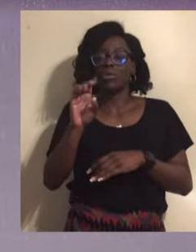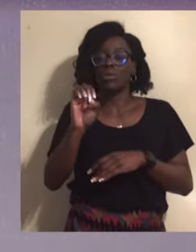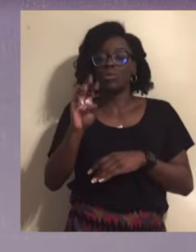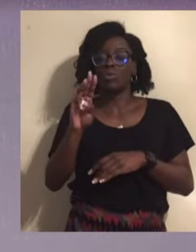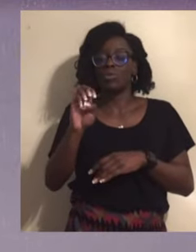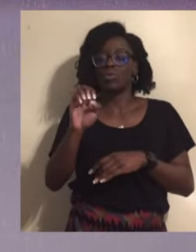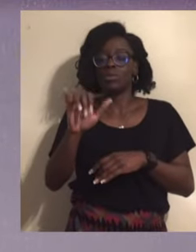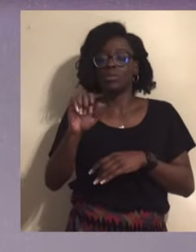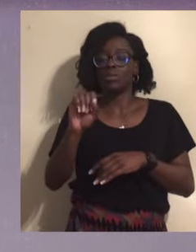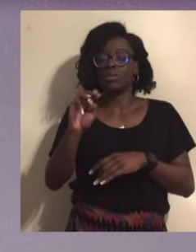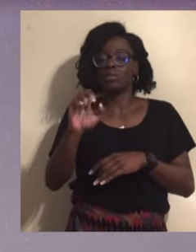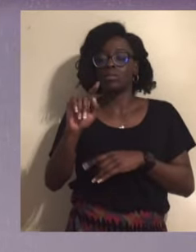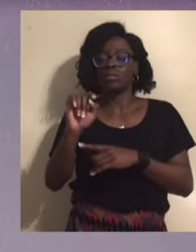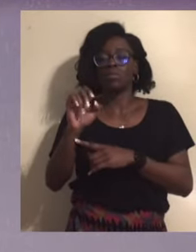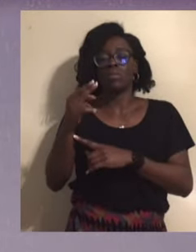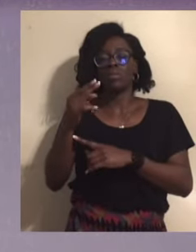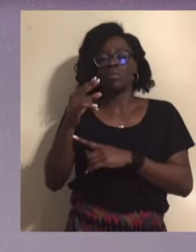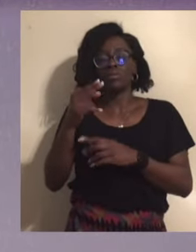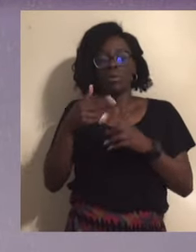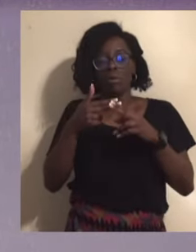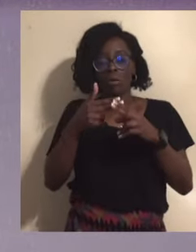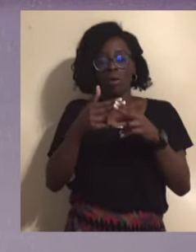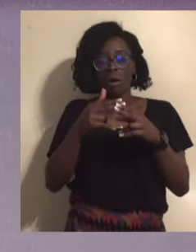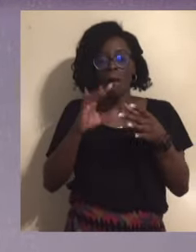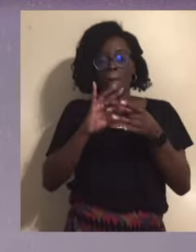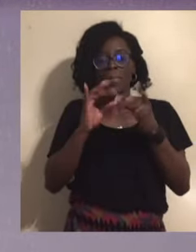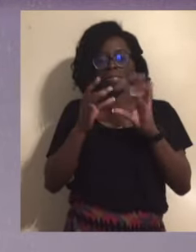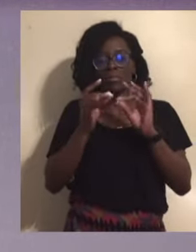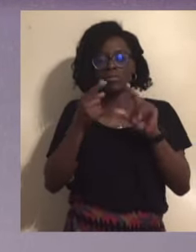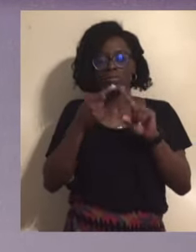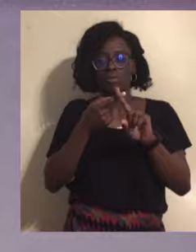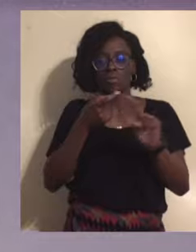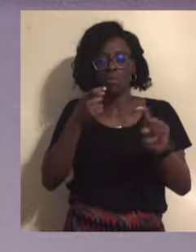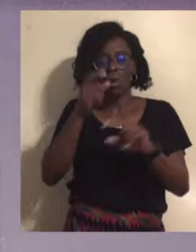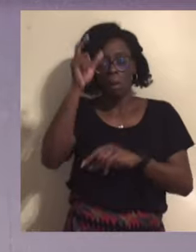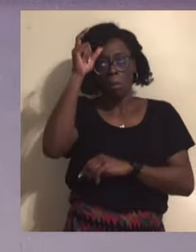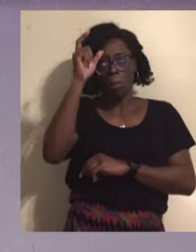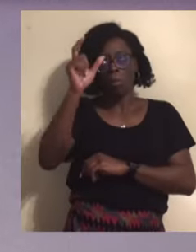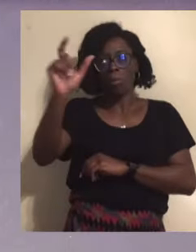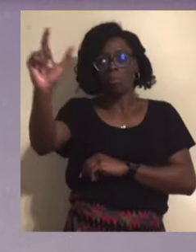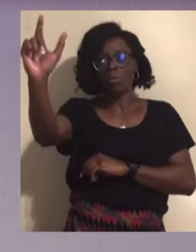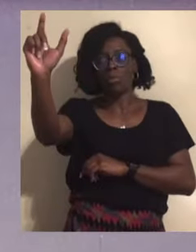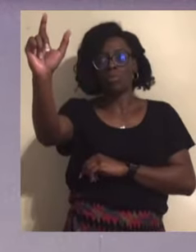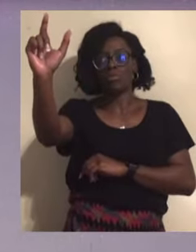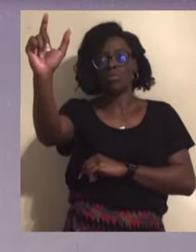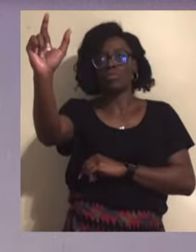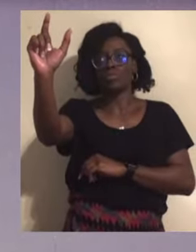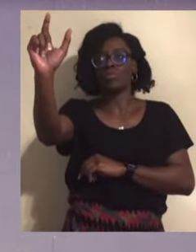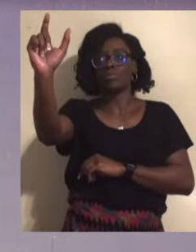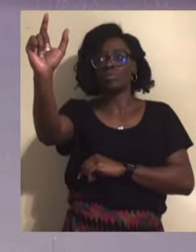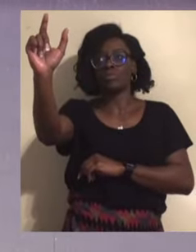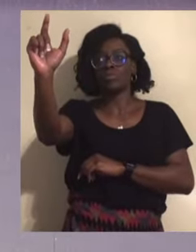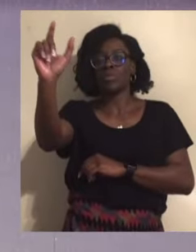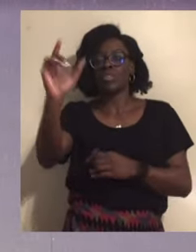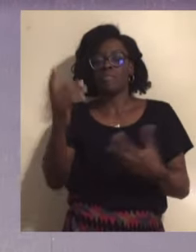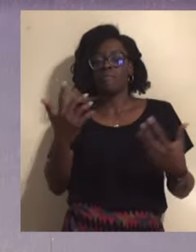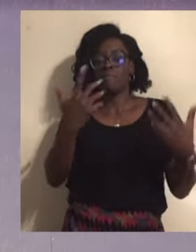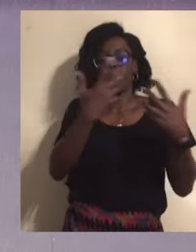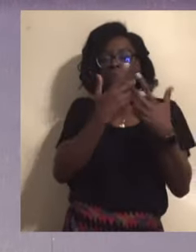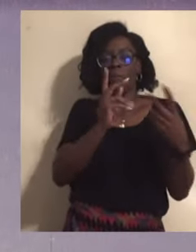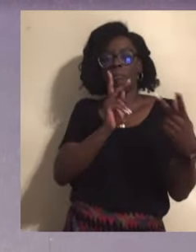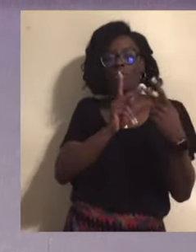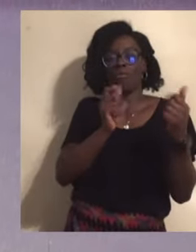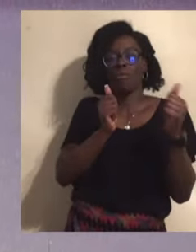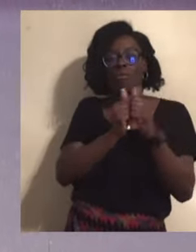it fits perfectly with the last part of Growth Track. And so this week we're going to get you plugged in. And